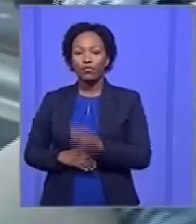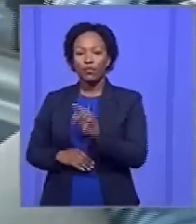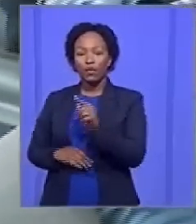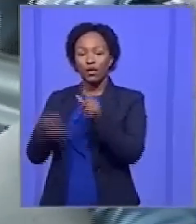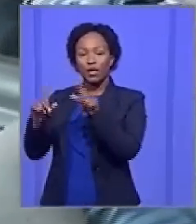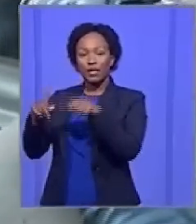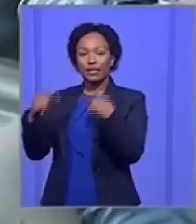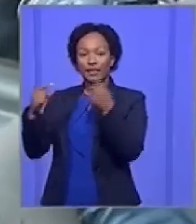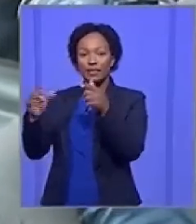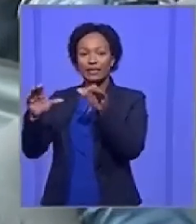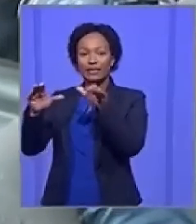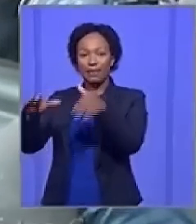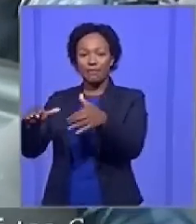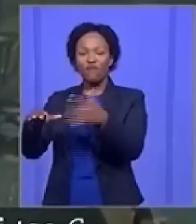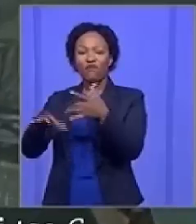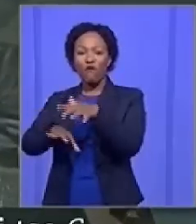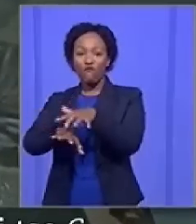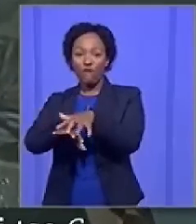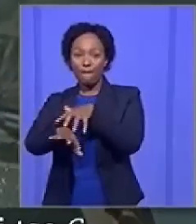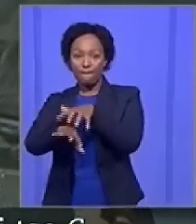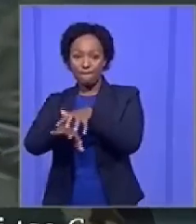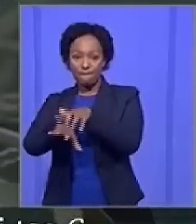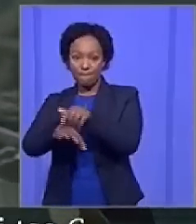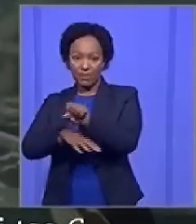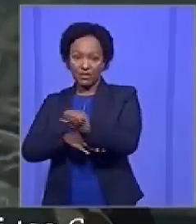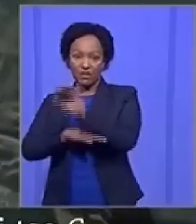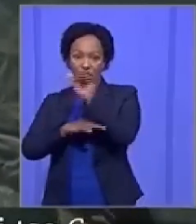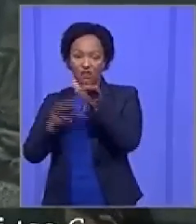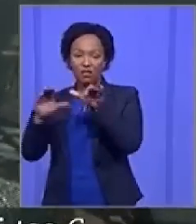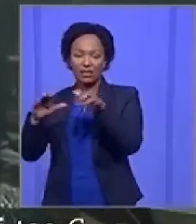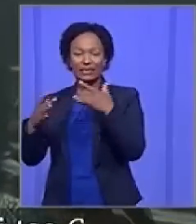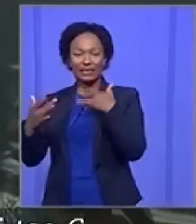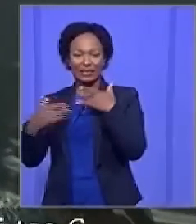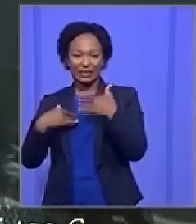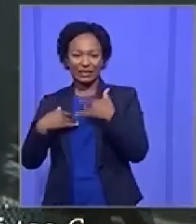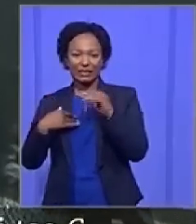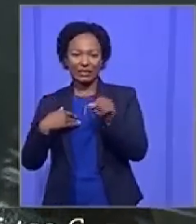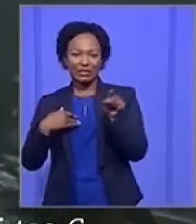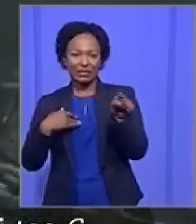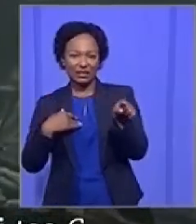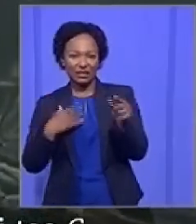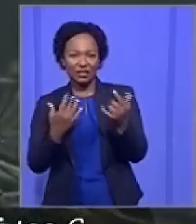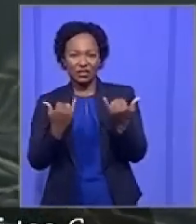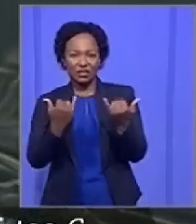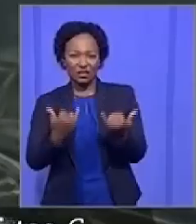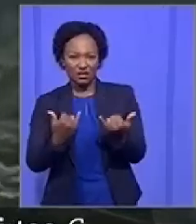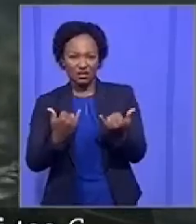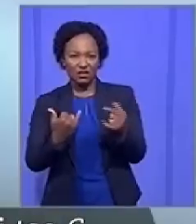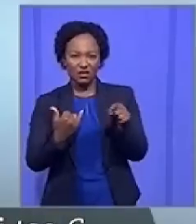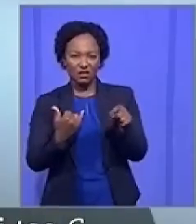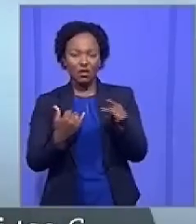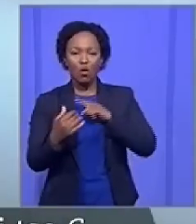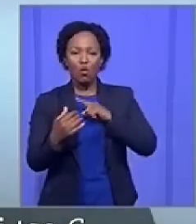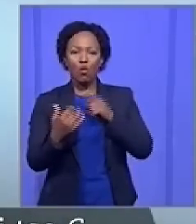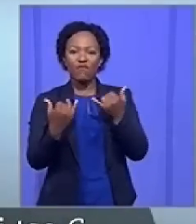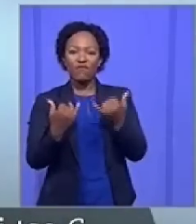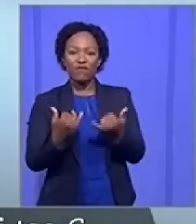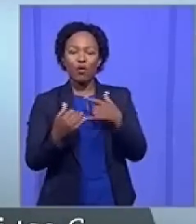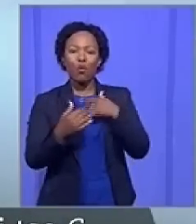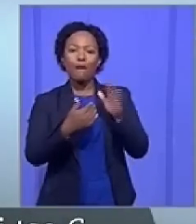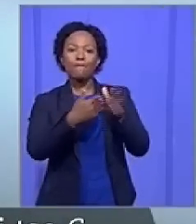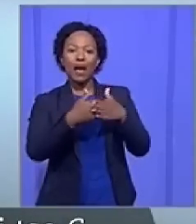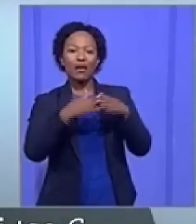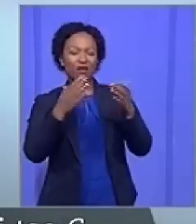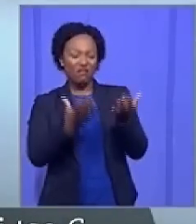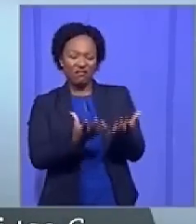Mokgatlo wa dihwai wa Afrika Borwa o re o ngongoreiswa ke mohato wa o lohuthwanga wa ho kwalwa ha peipi ya